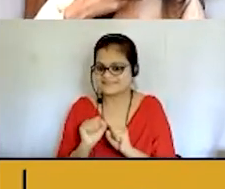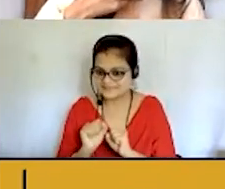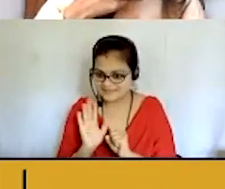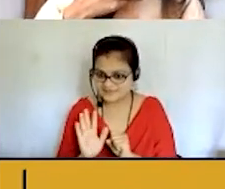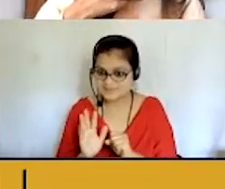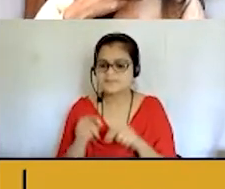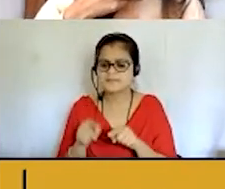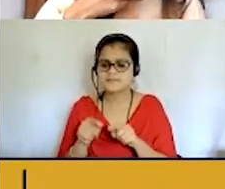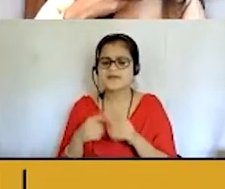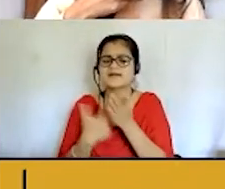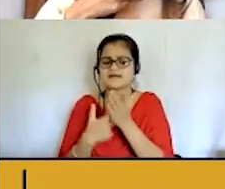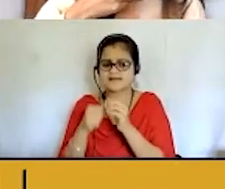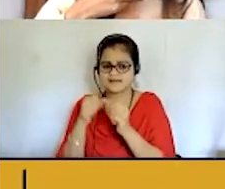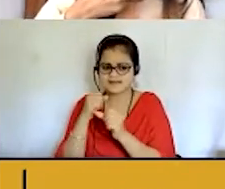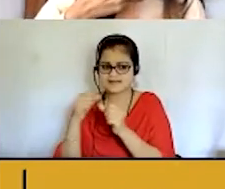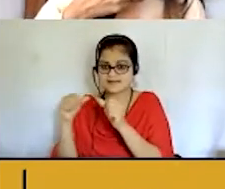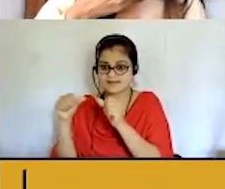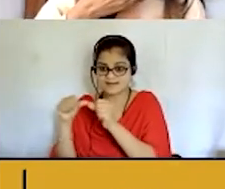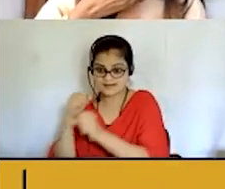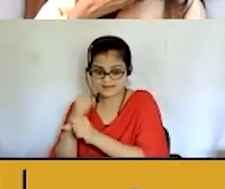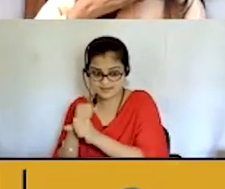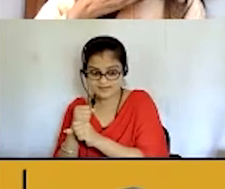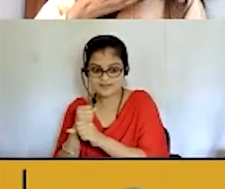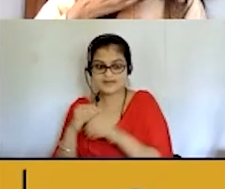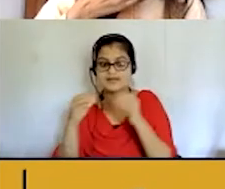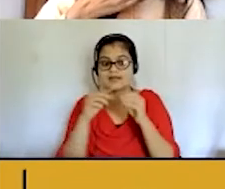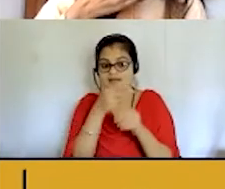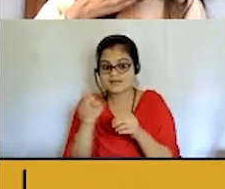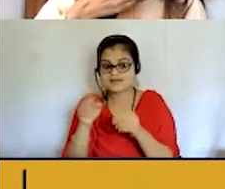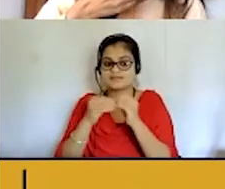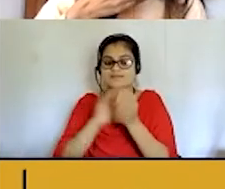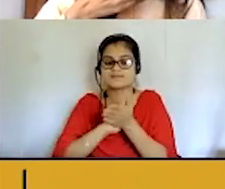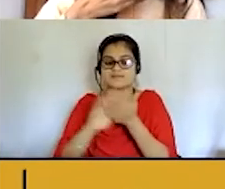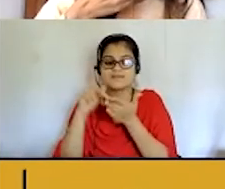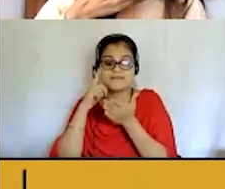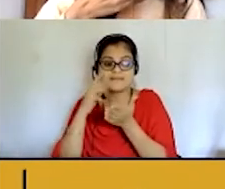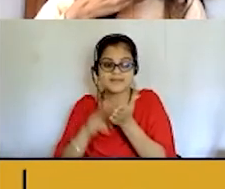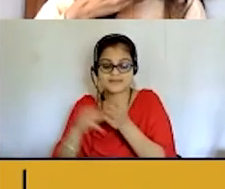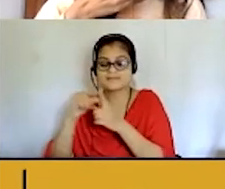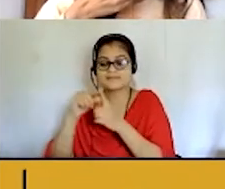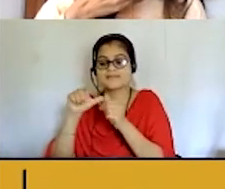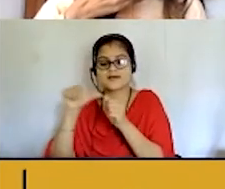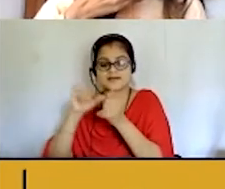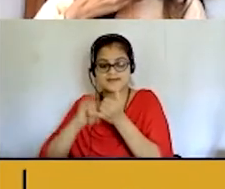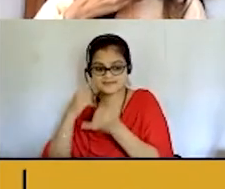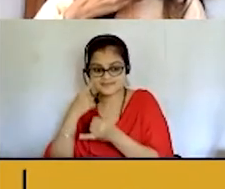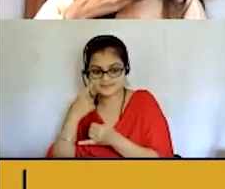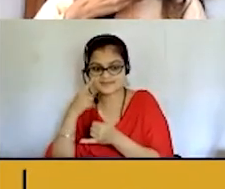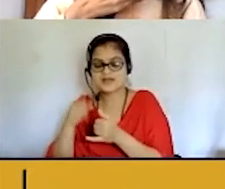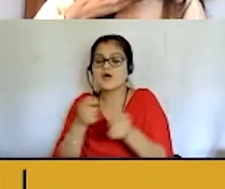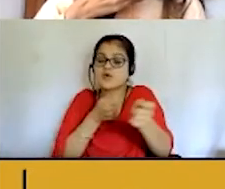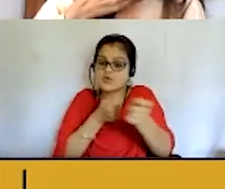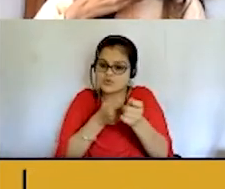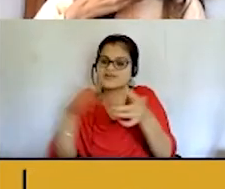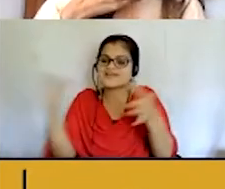a particular rag called Rag Bheem Palasi, which is traditionally associated with Holi.